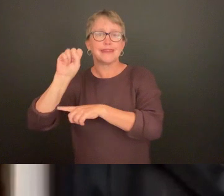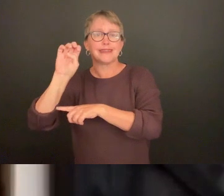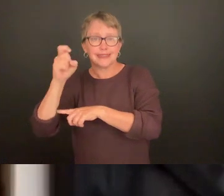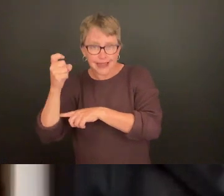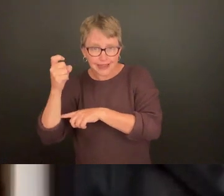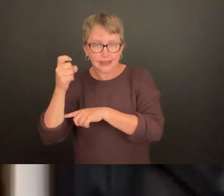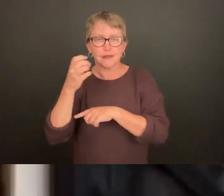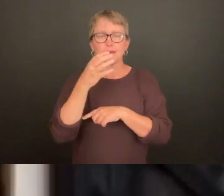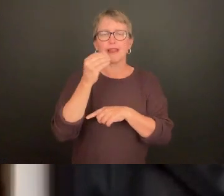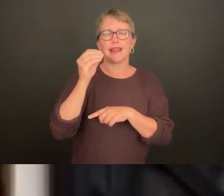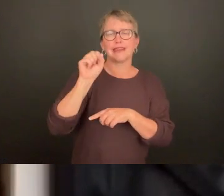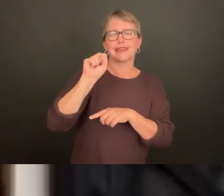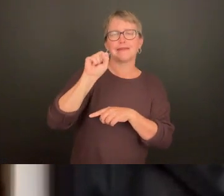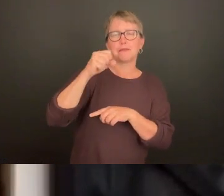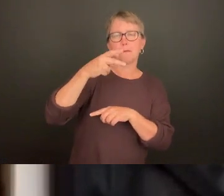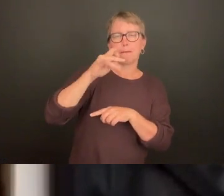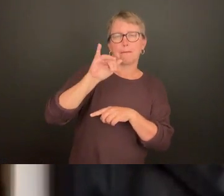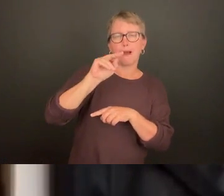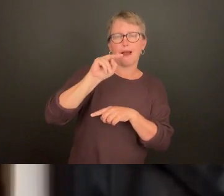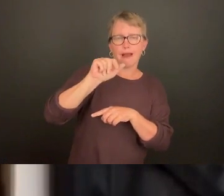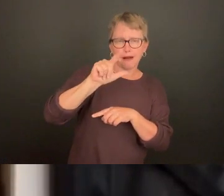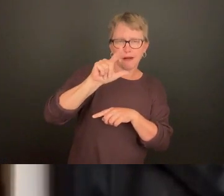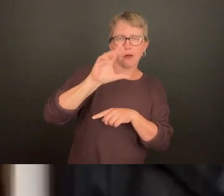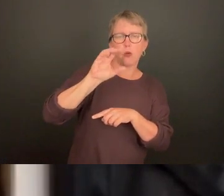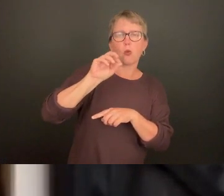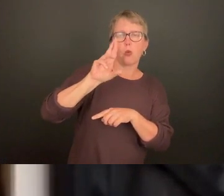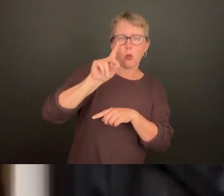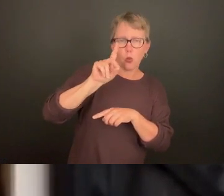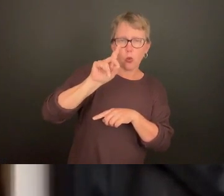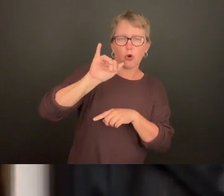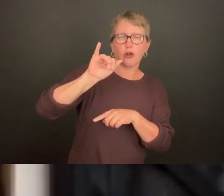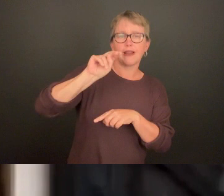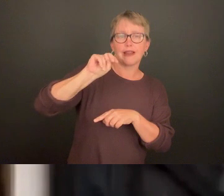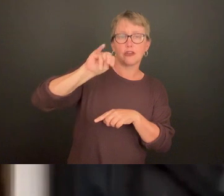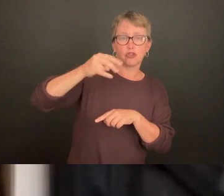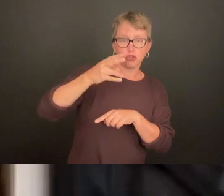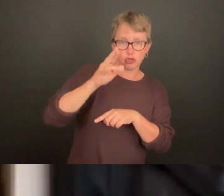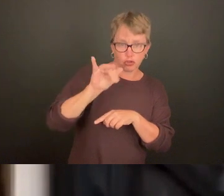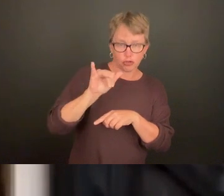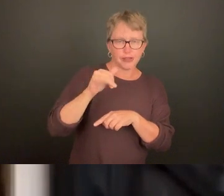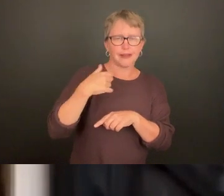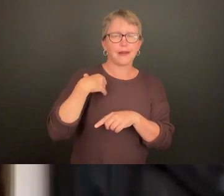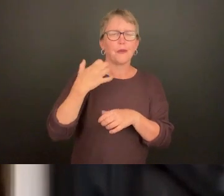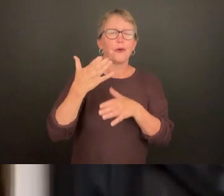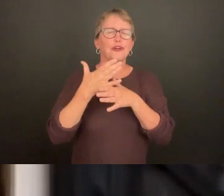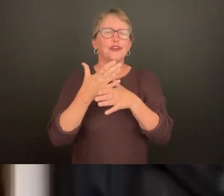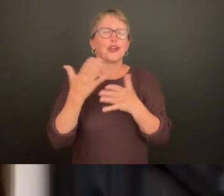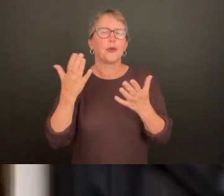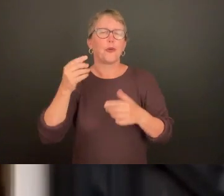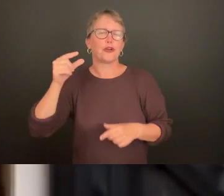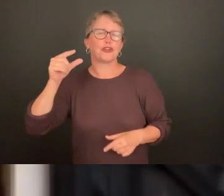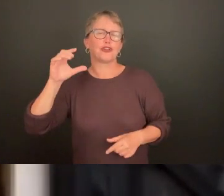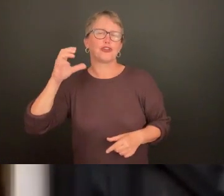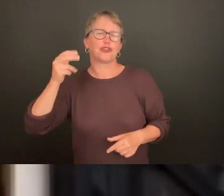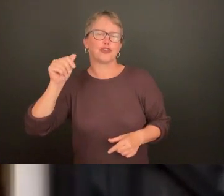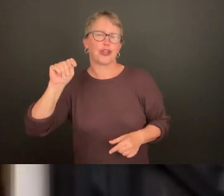my thoughts, and I lost a good support. So I might have to use some of the guests that are on today